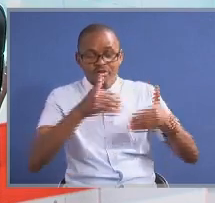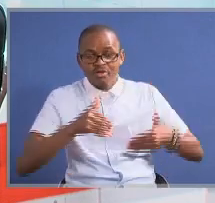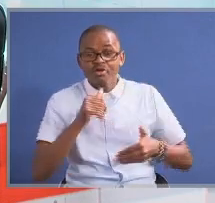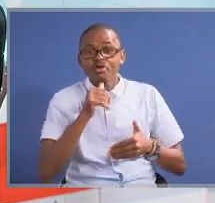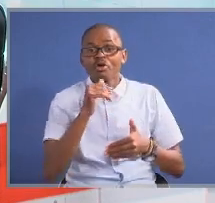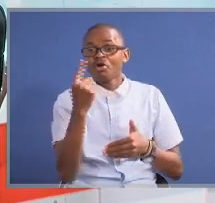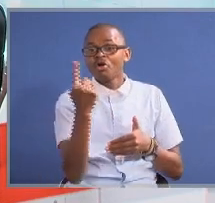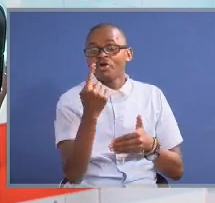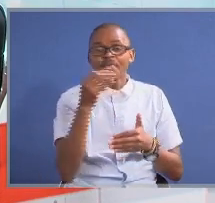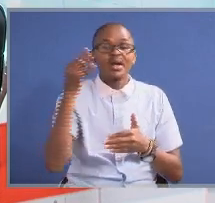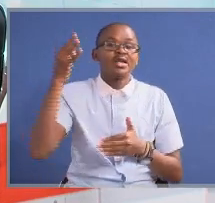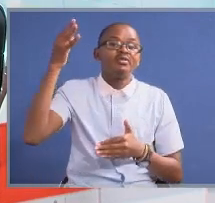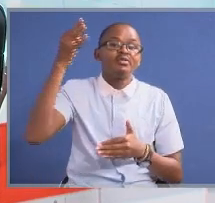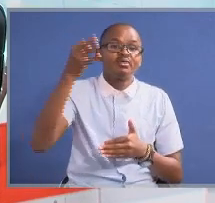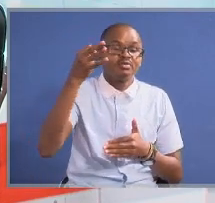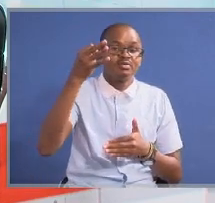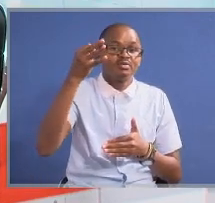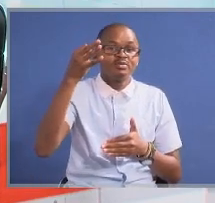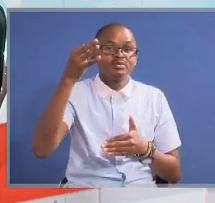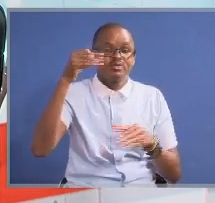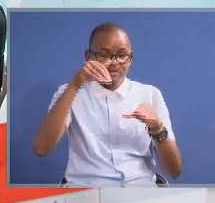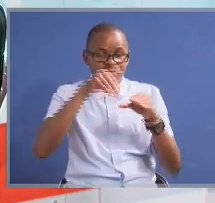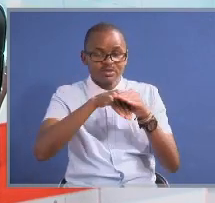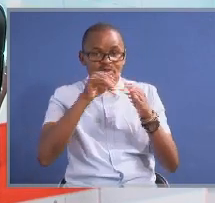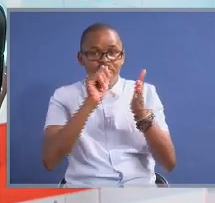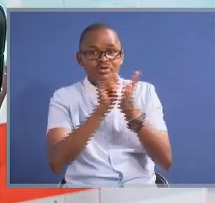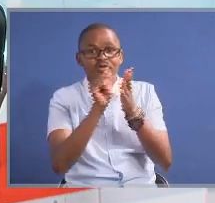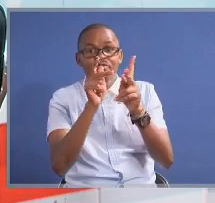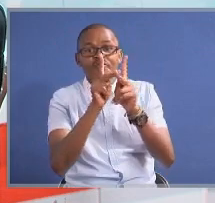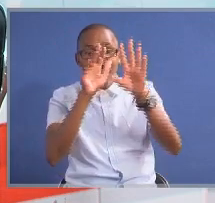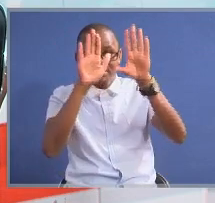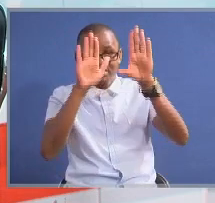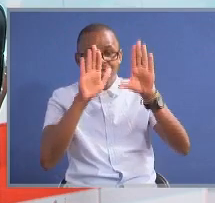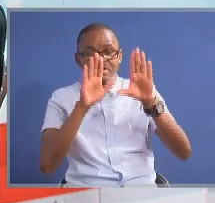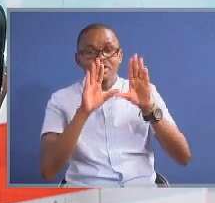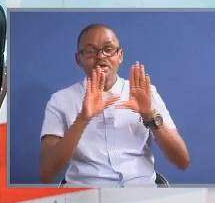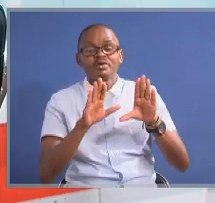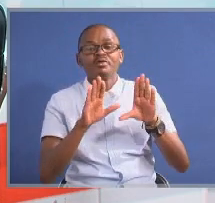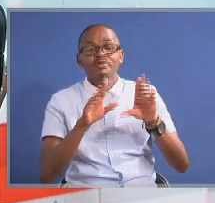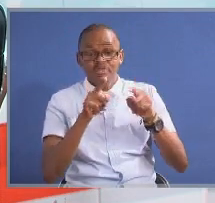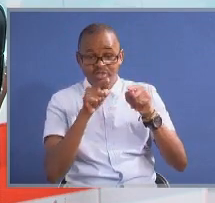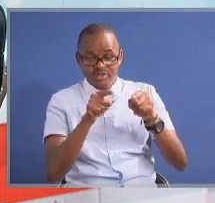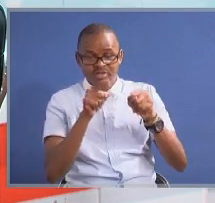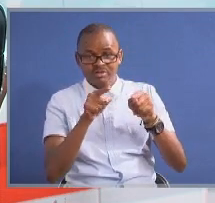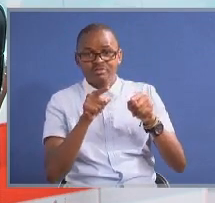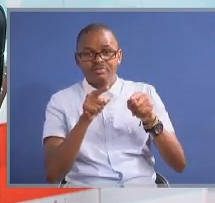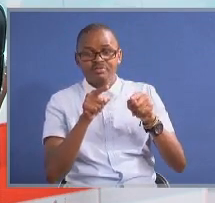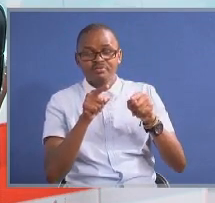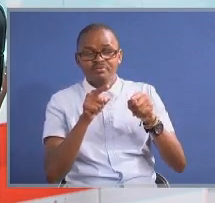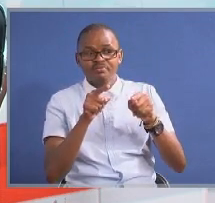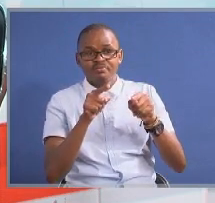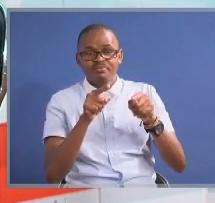Not only now, but in the future. So the involvement of the youth is very important. So these